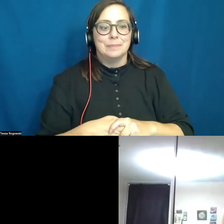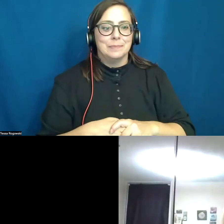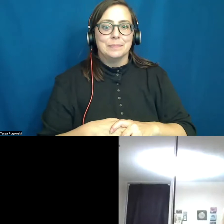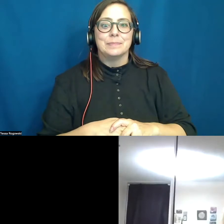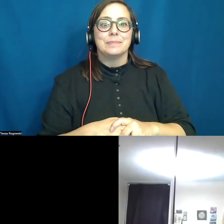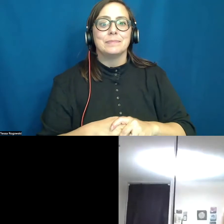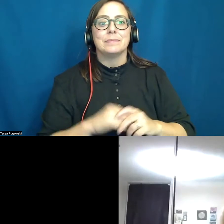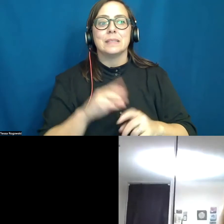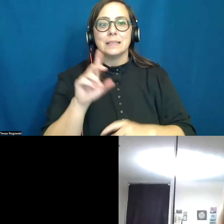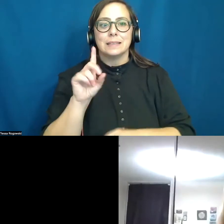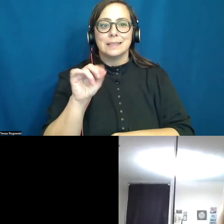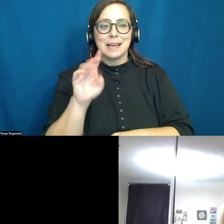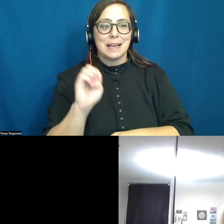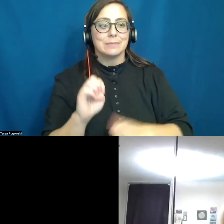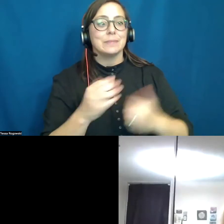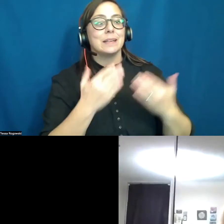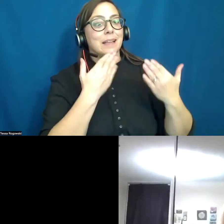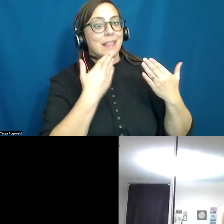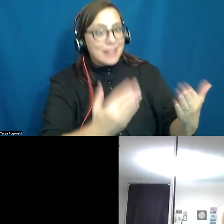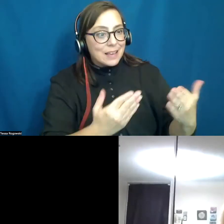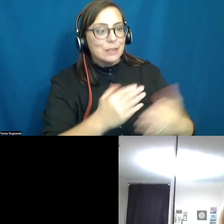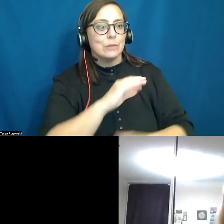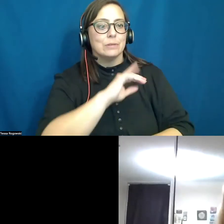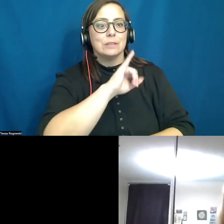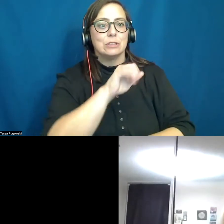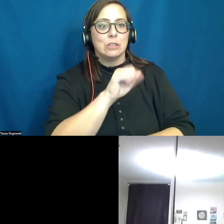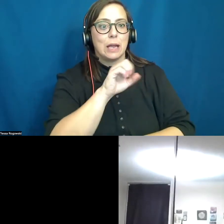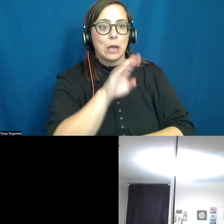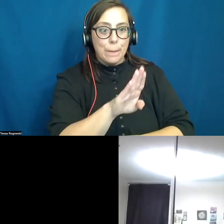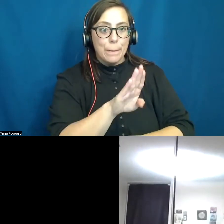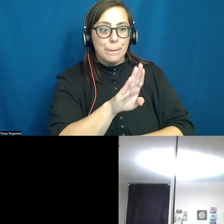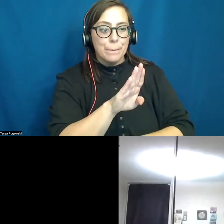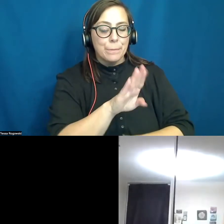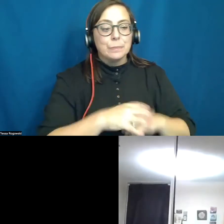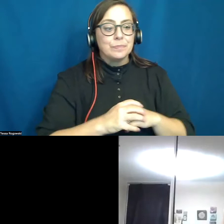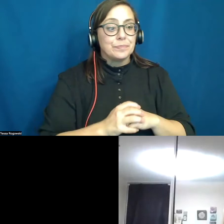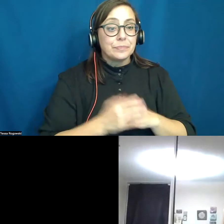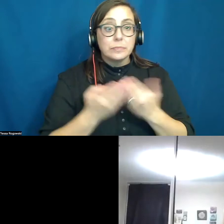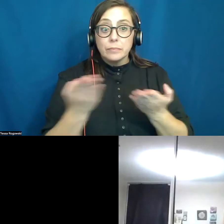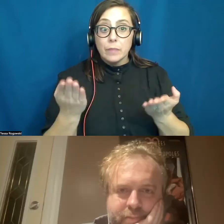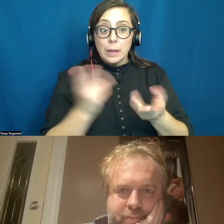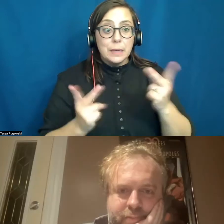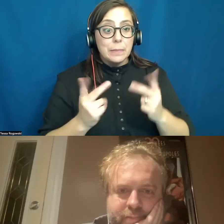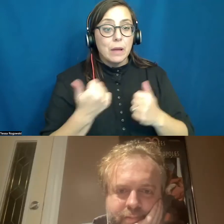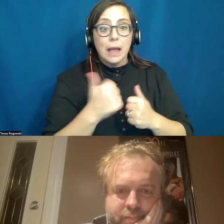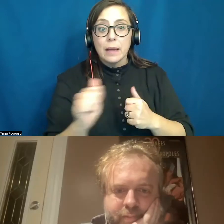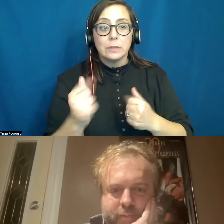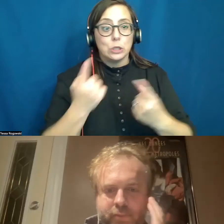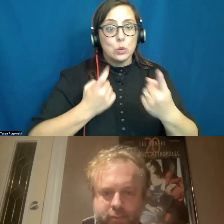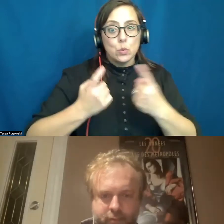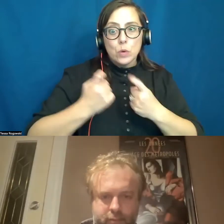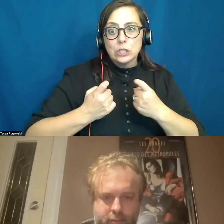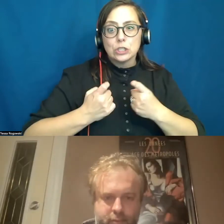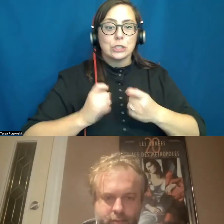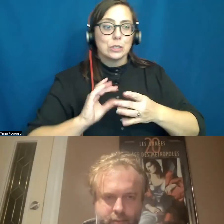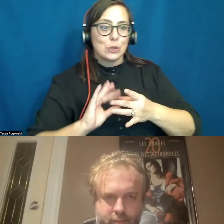Great, thanks, Jacob. Do folks have any questions or comments or things they'd